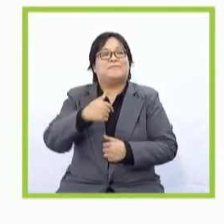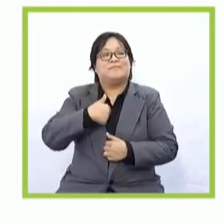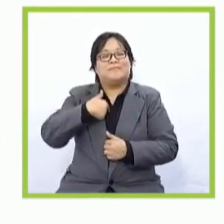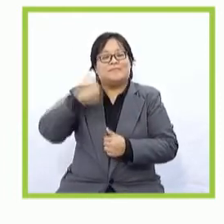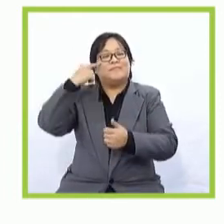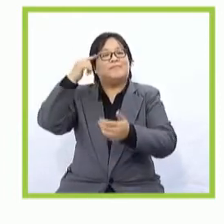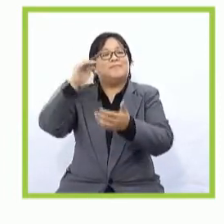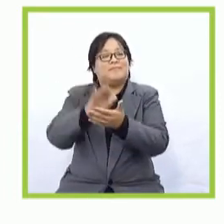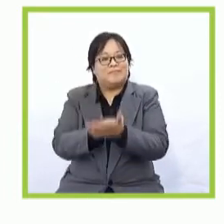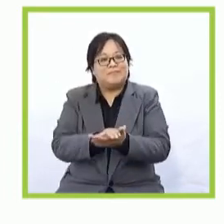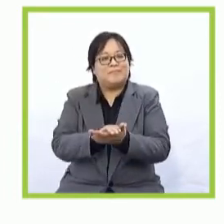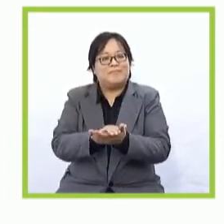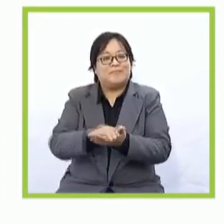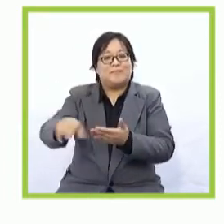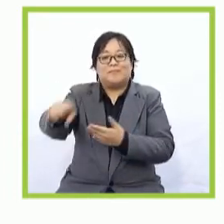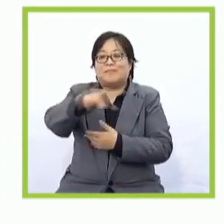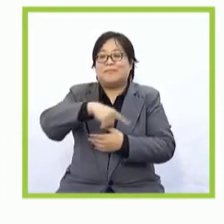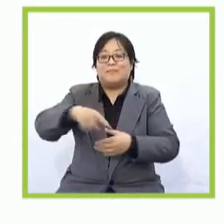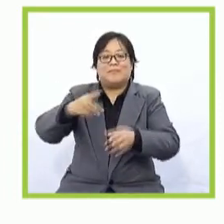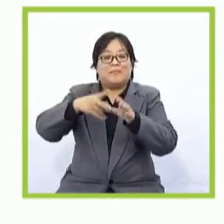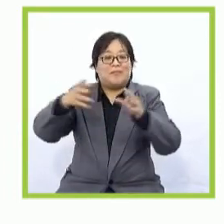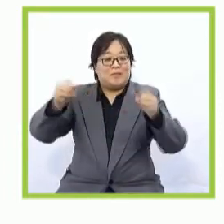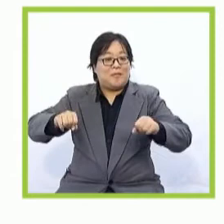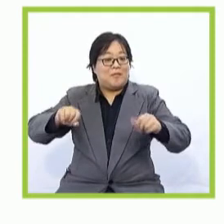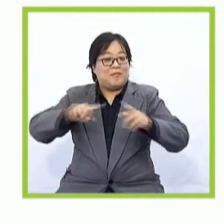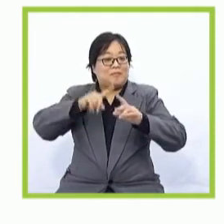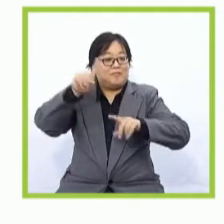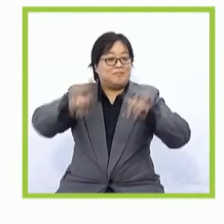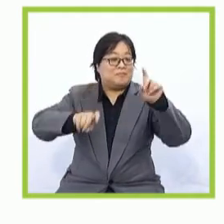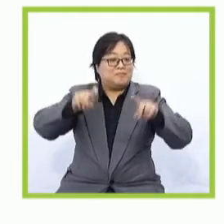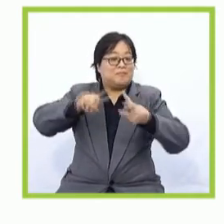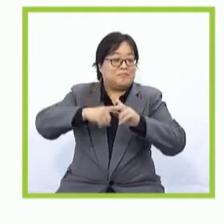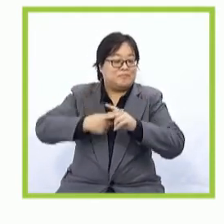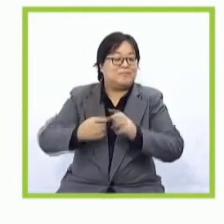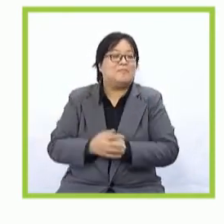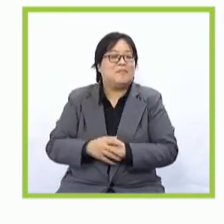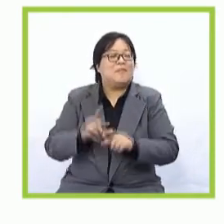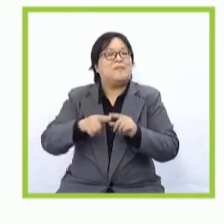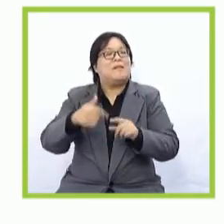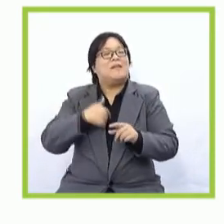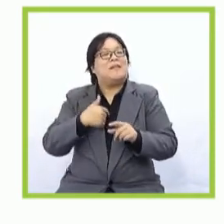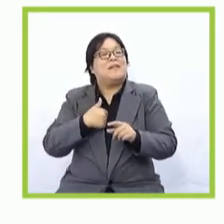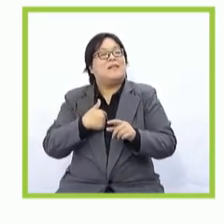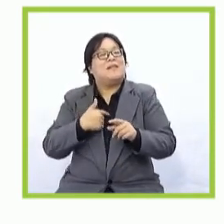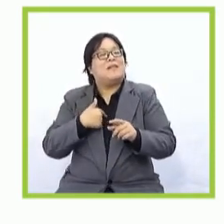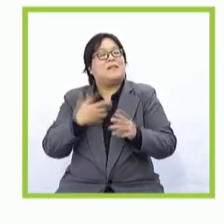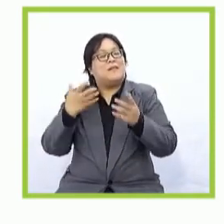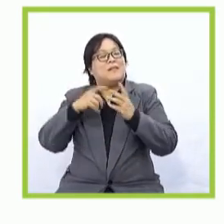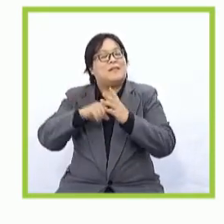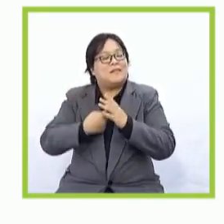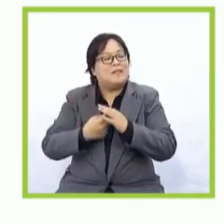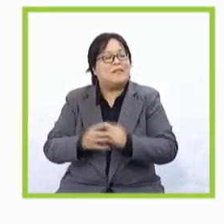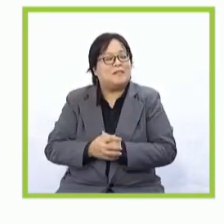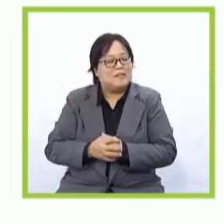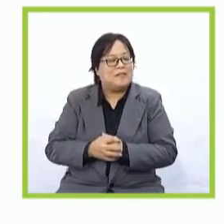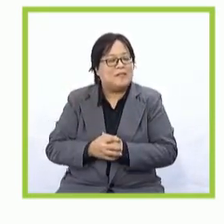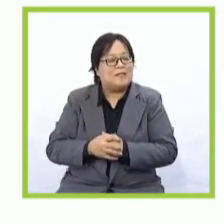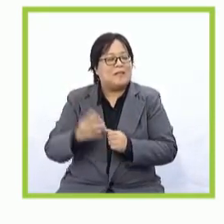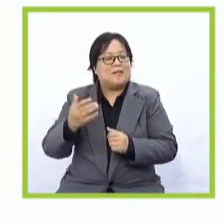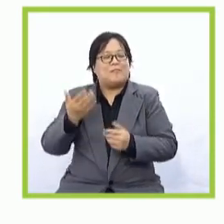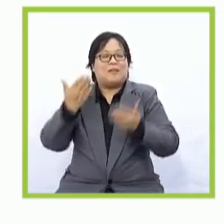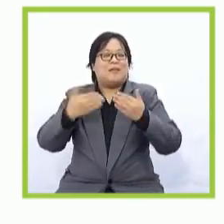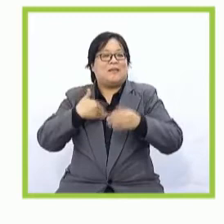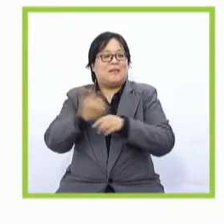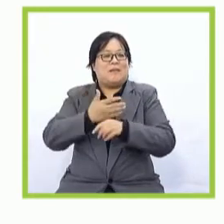believe the audience is going to ask you questions, but I guess I would like to begin, Ben, and exercise my